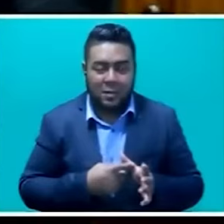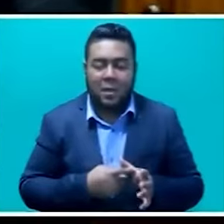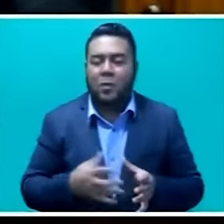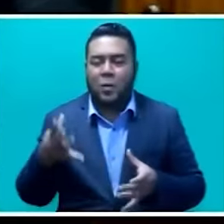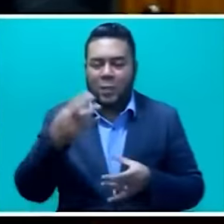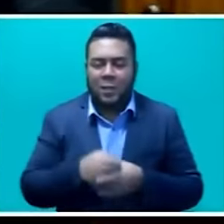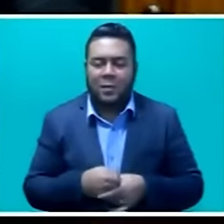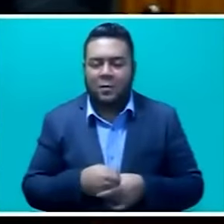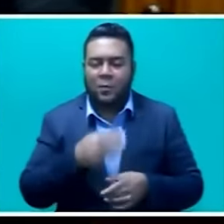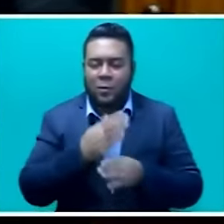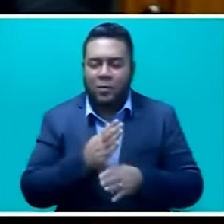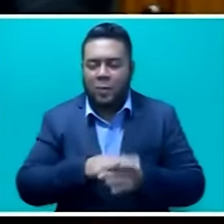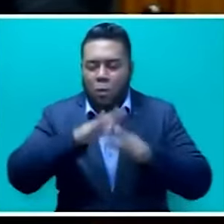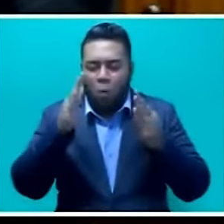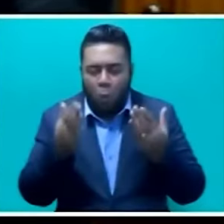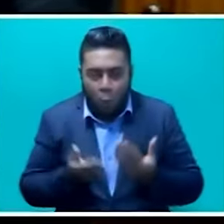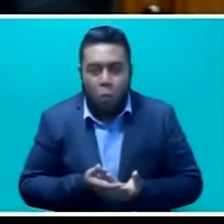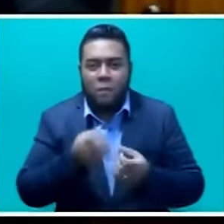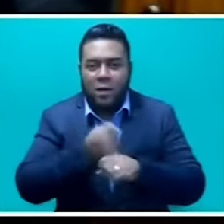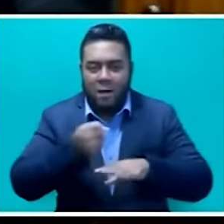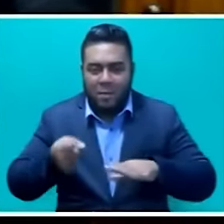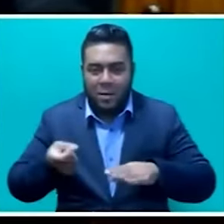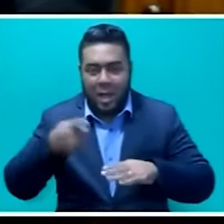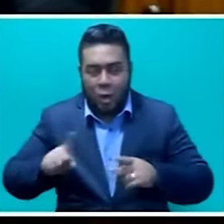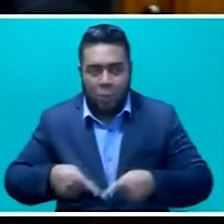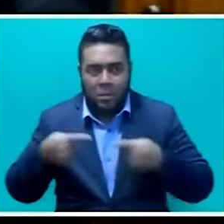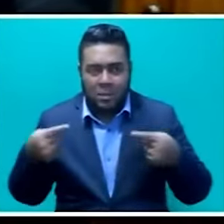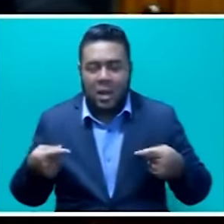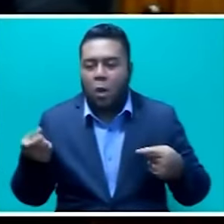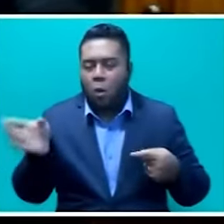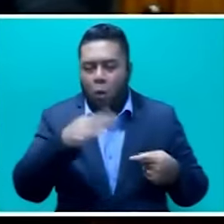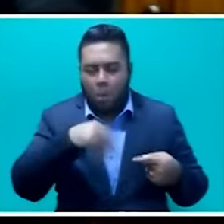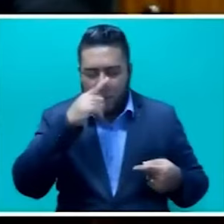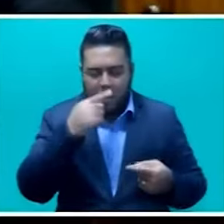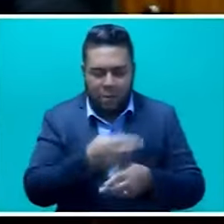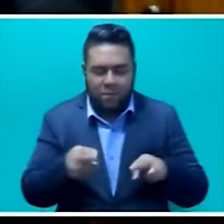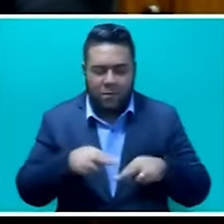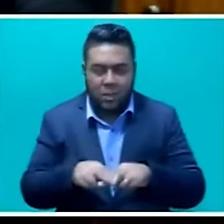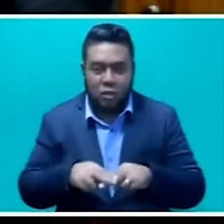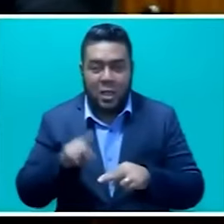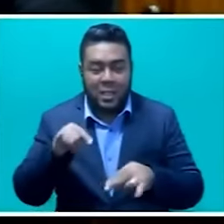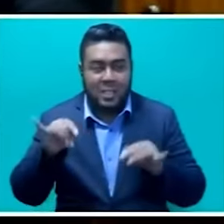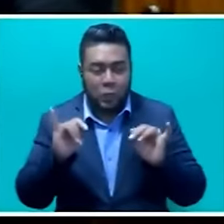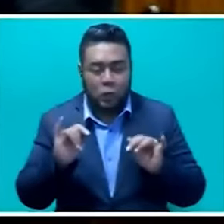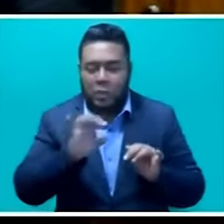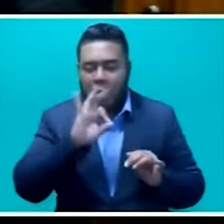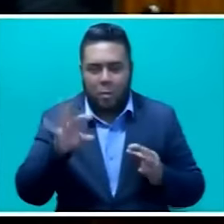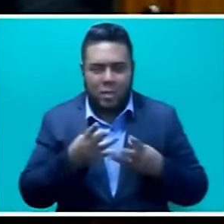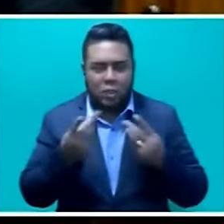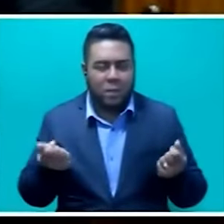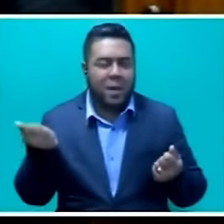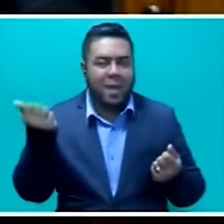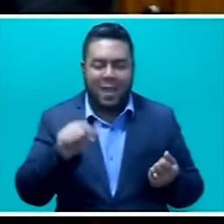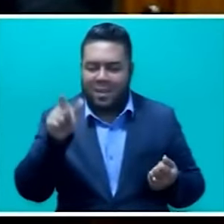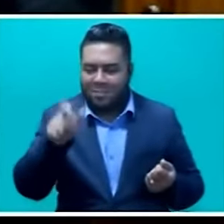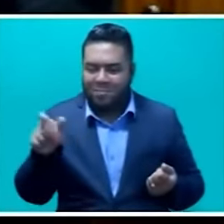effort by the whole of government and opposition and the whole of the population. These issues cannot be solved by any